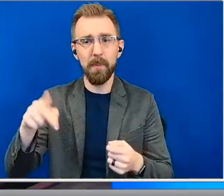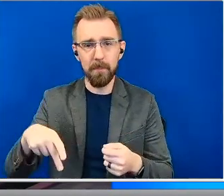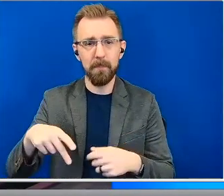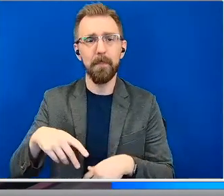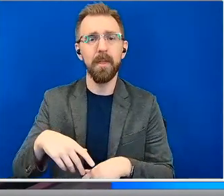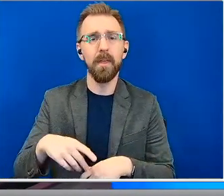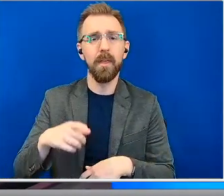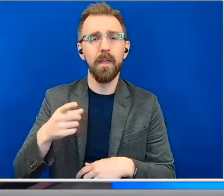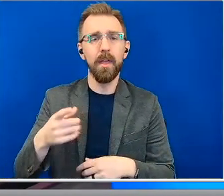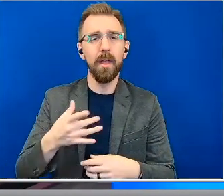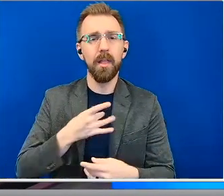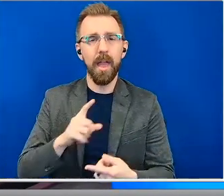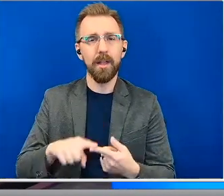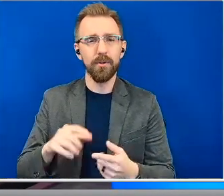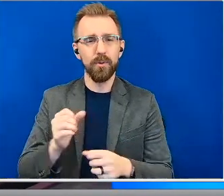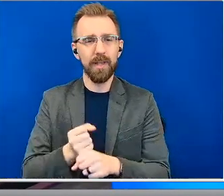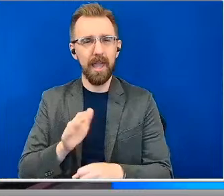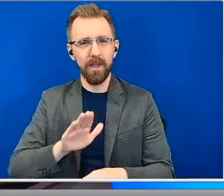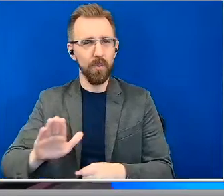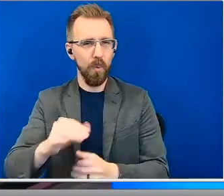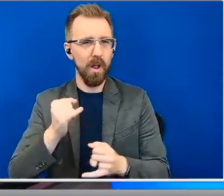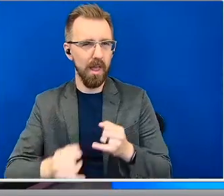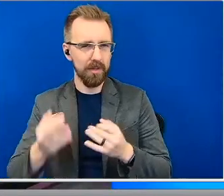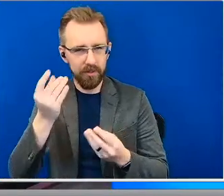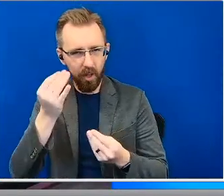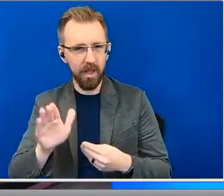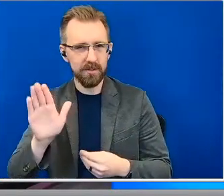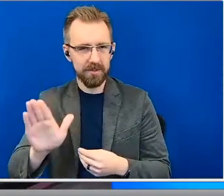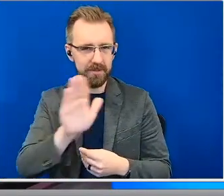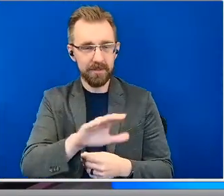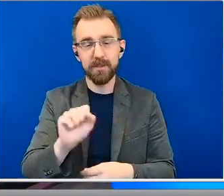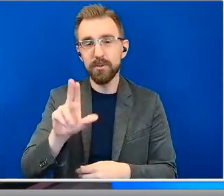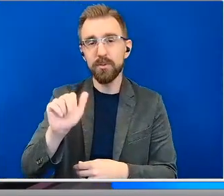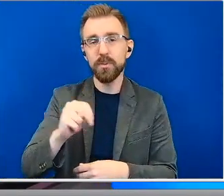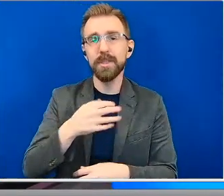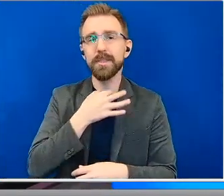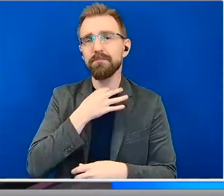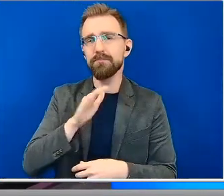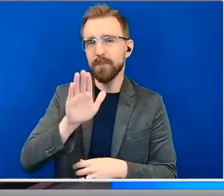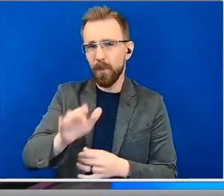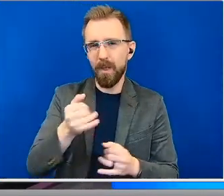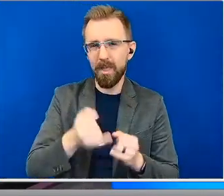guest's final thoughts from all three of you. Susan, I want to start with you. You're on the hot seat.